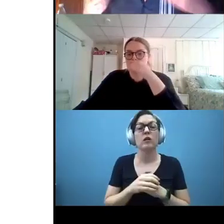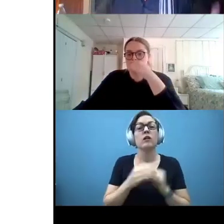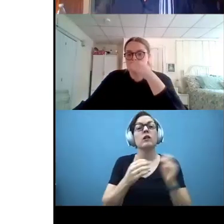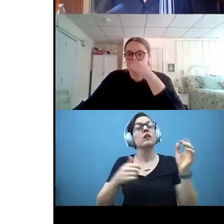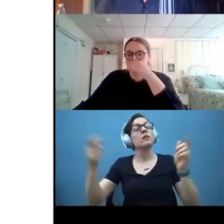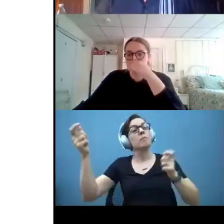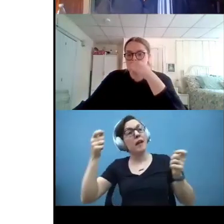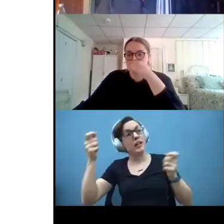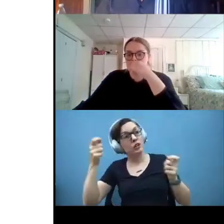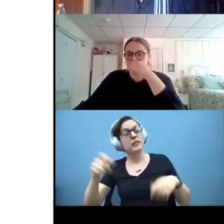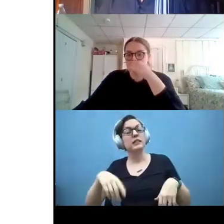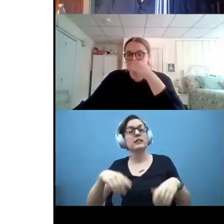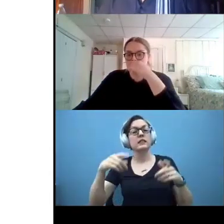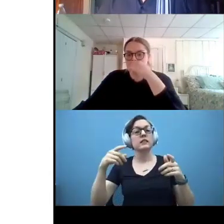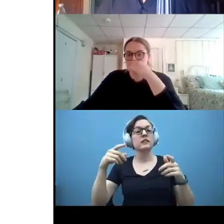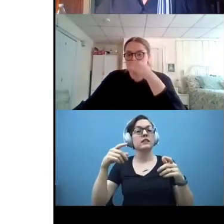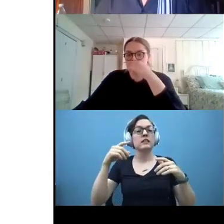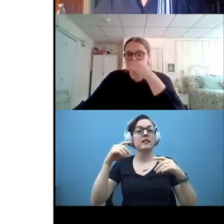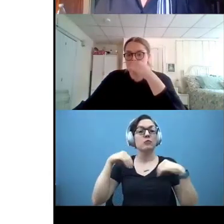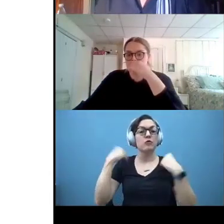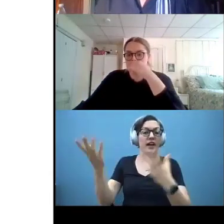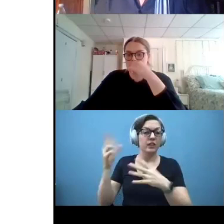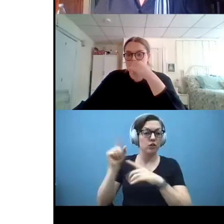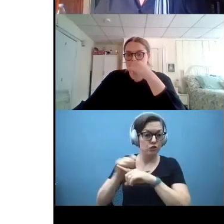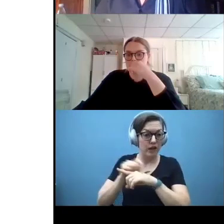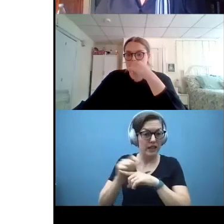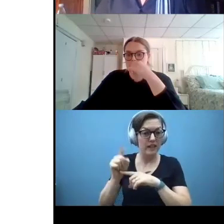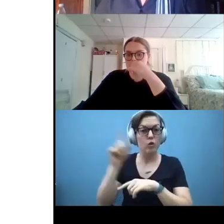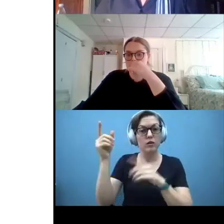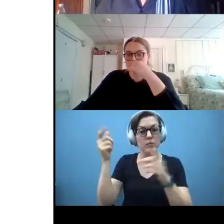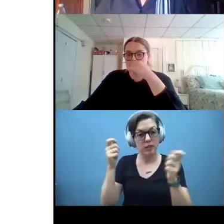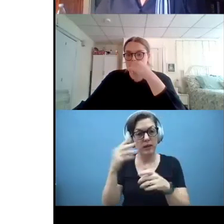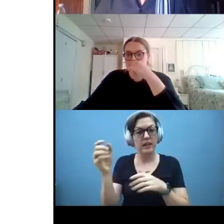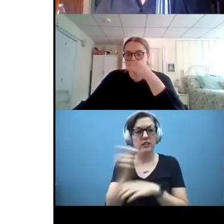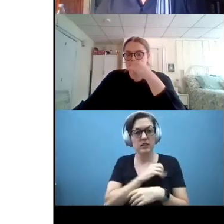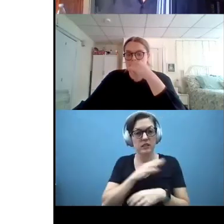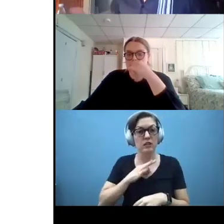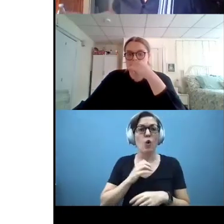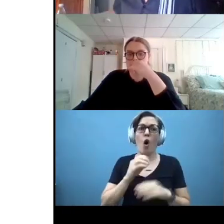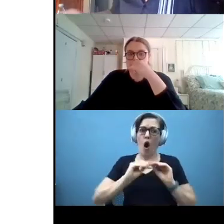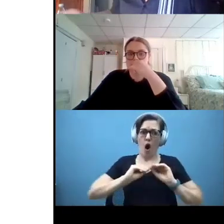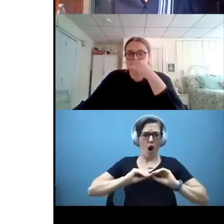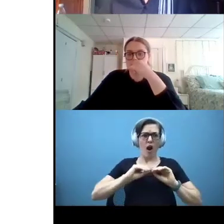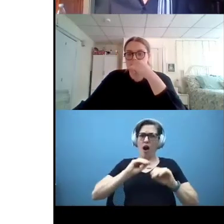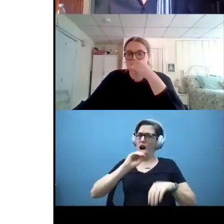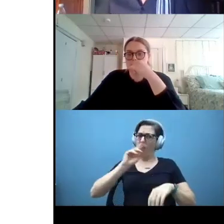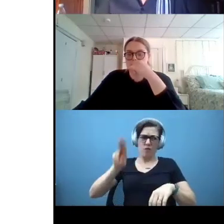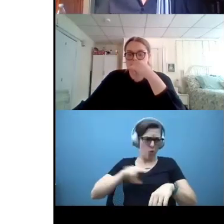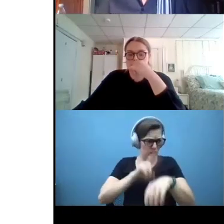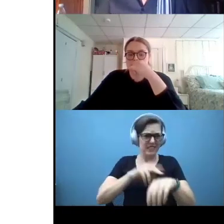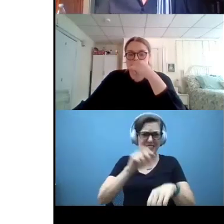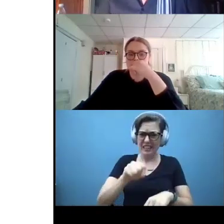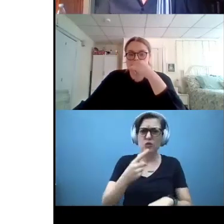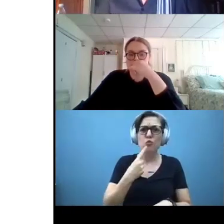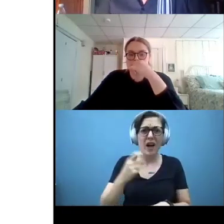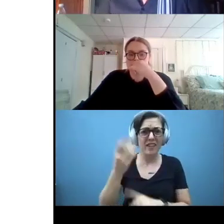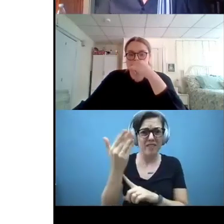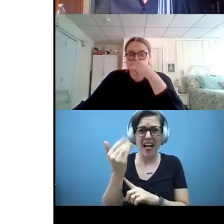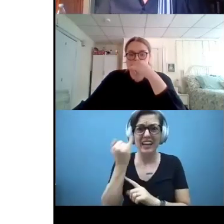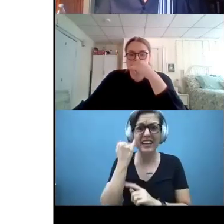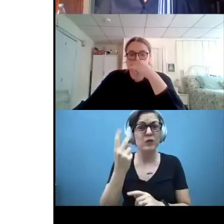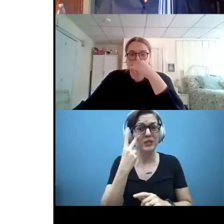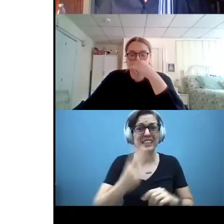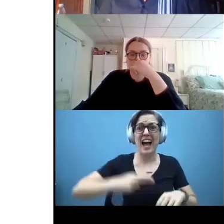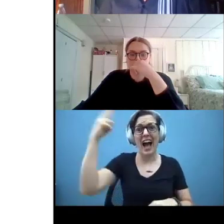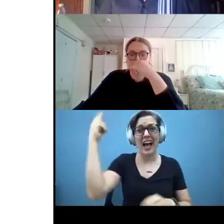and so on and so forth. So it absolutely should be a red flag. I mean, anyone who looks at these numbers